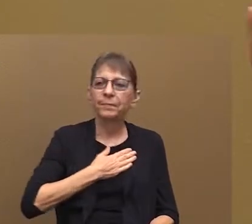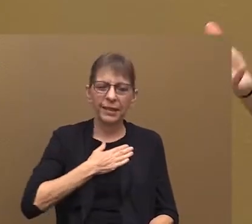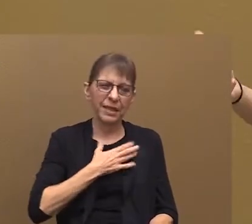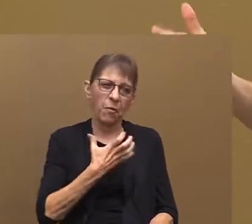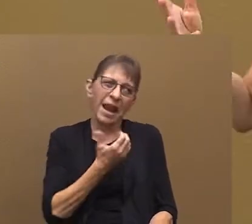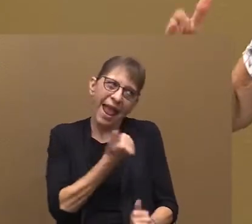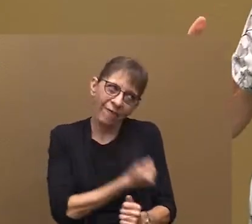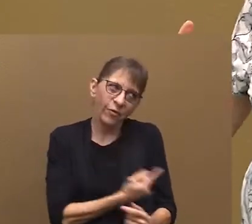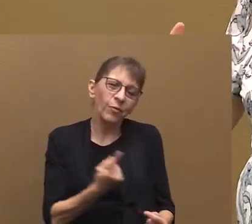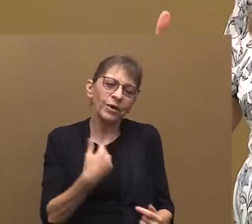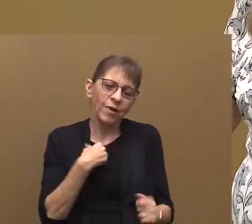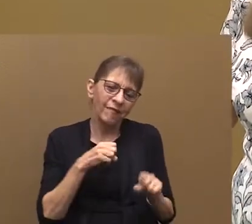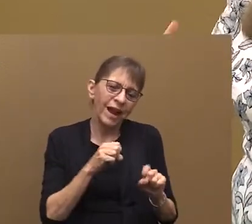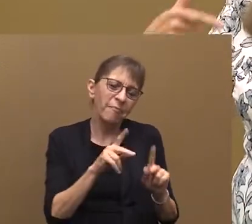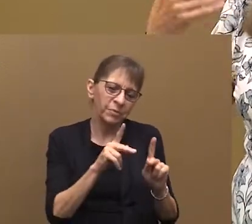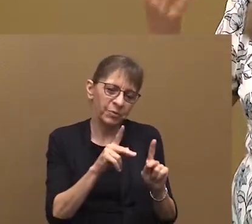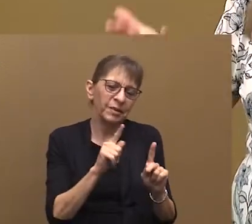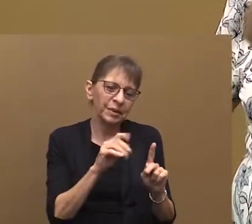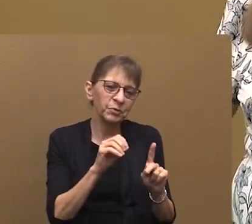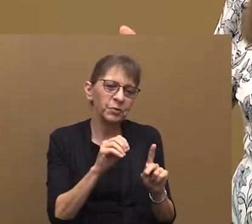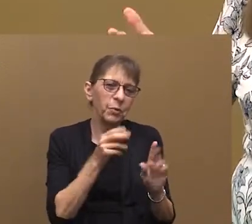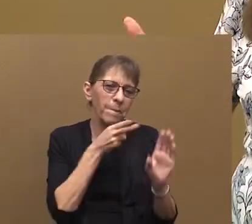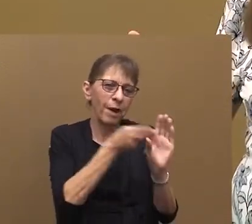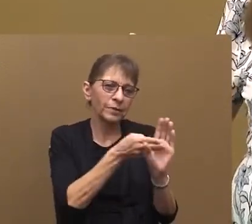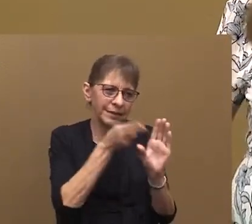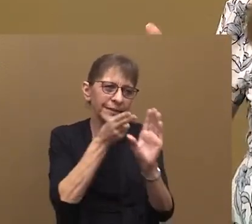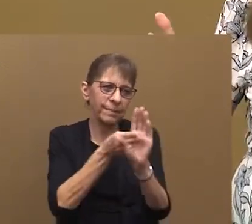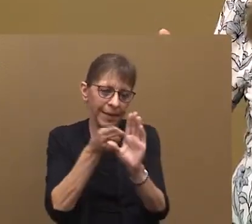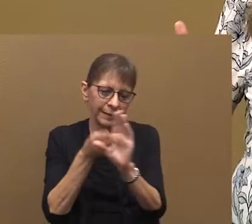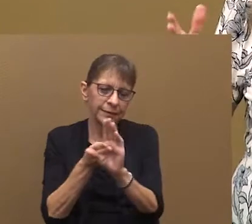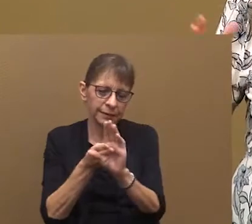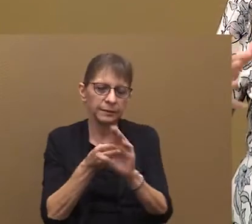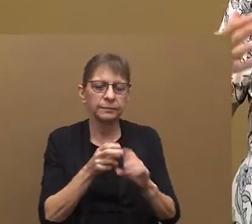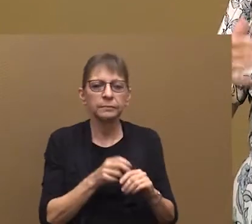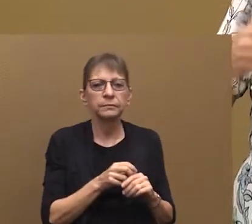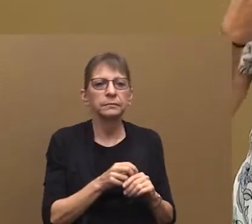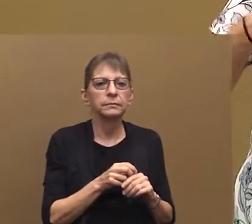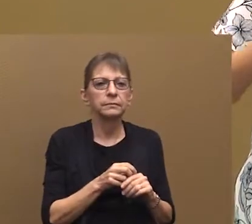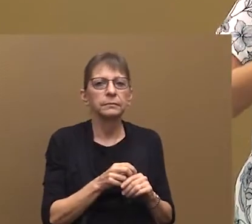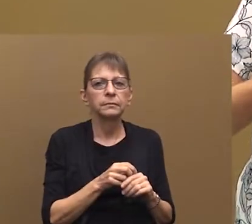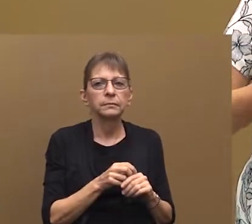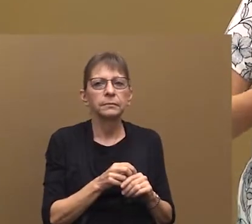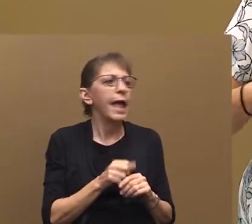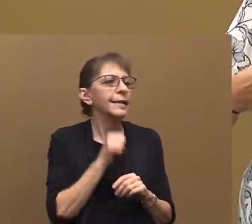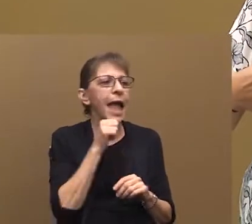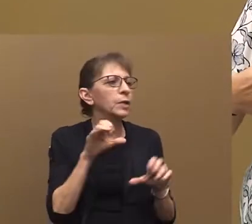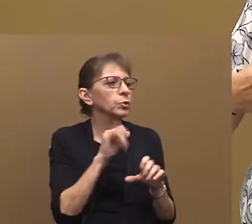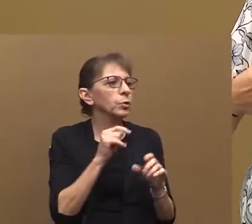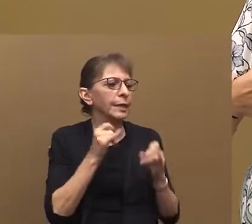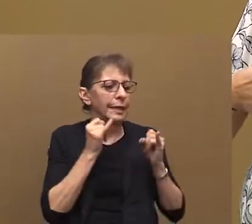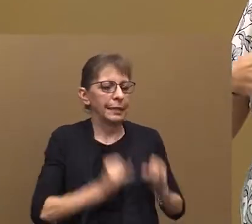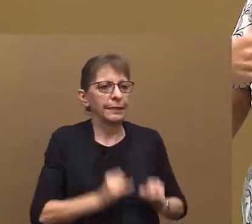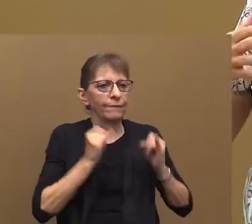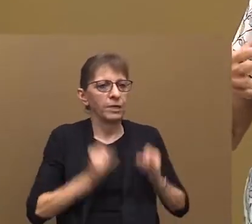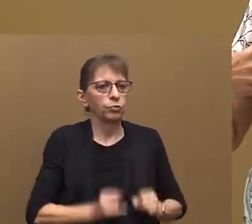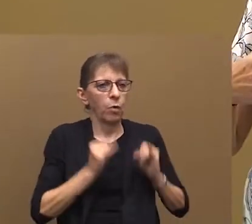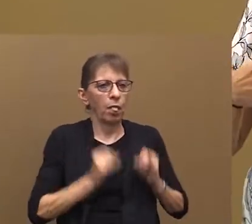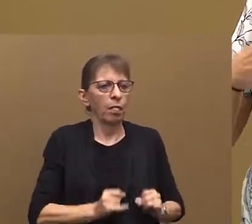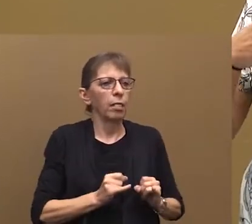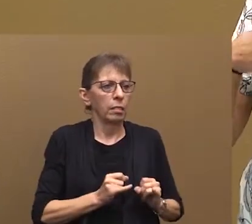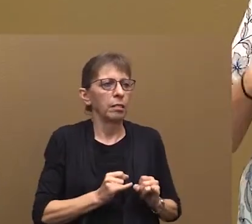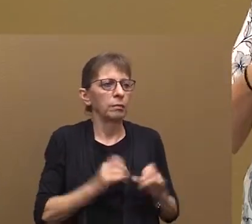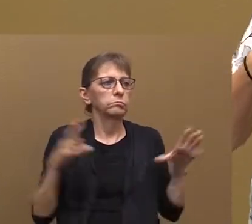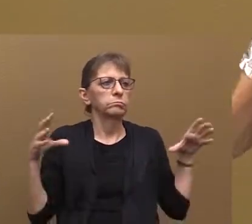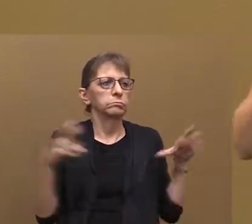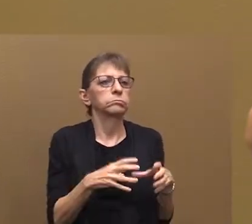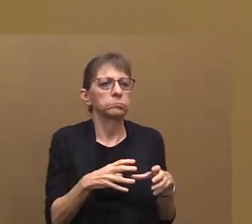like everybody to have an opportunity to participate as well, and to not do this as an individual